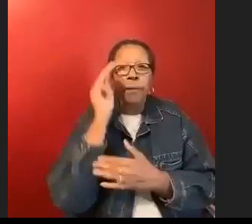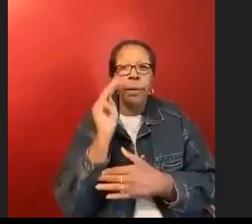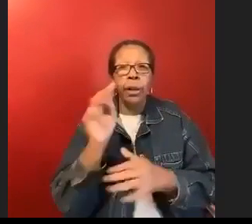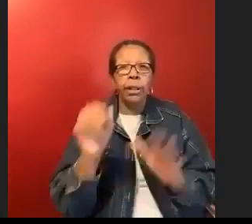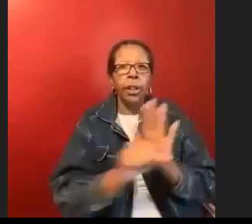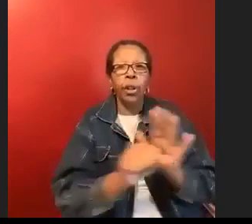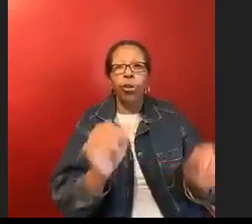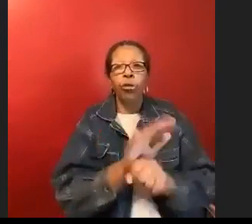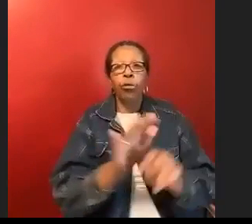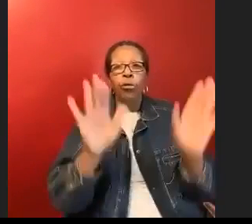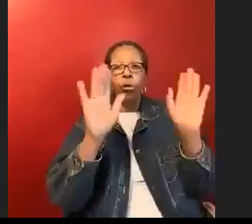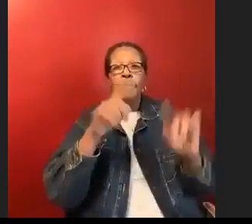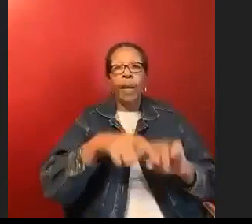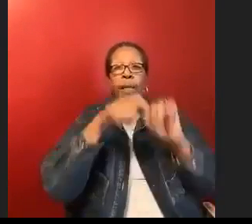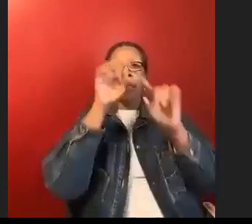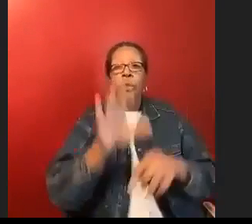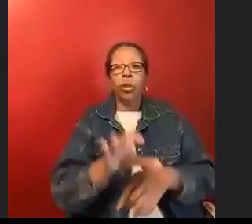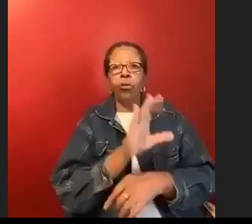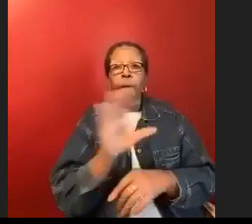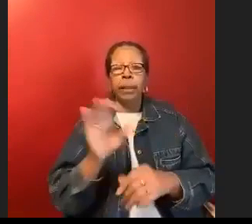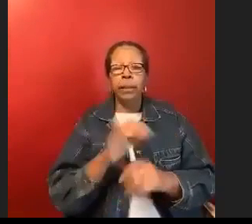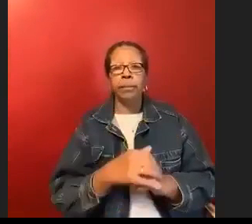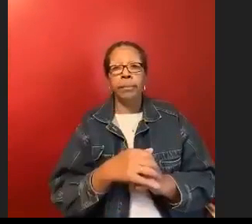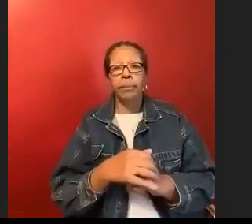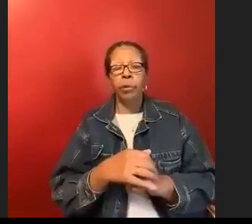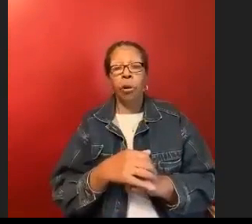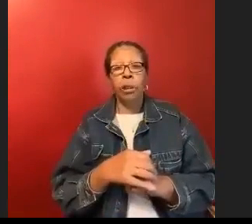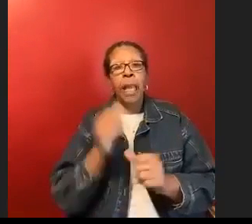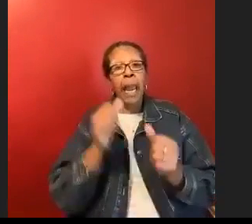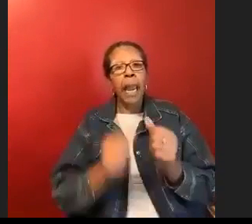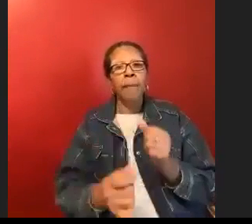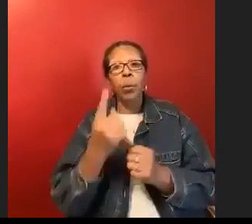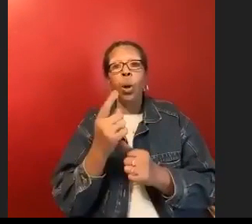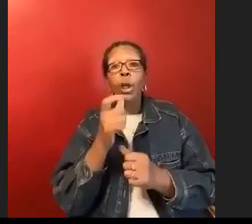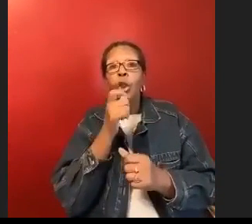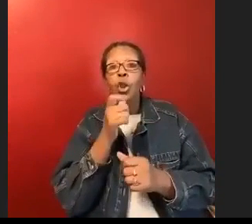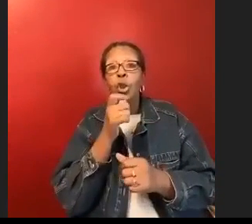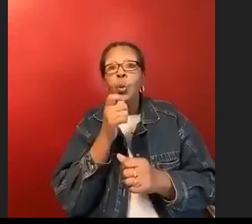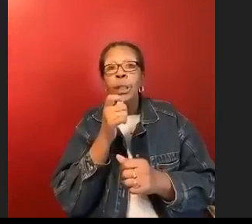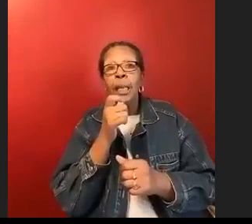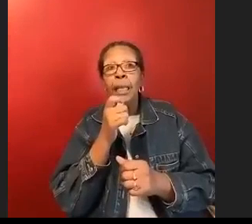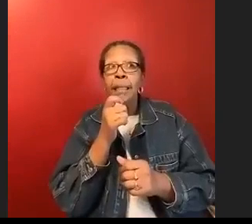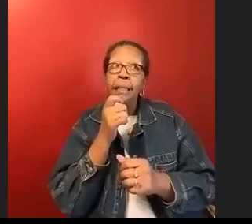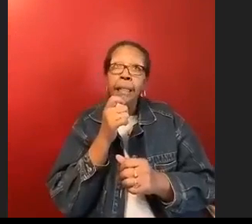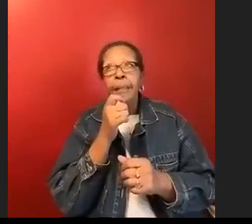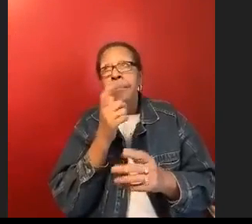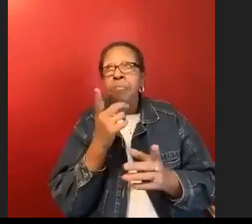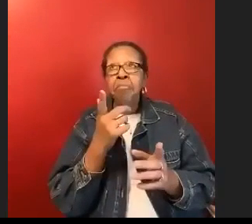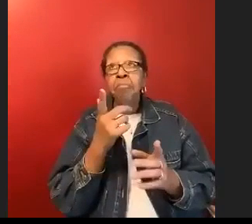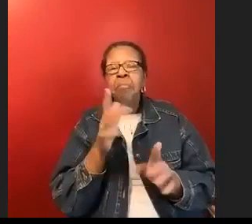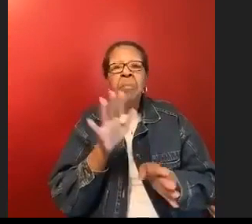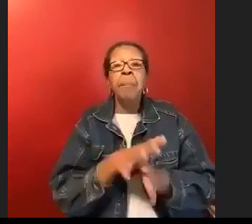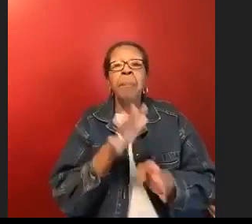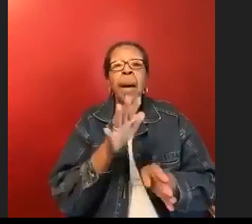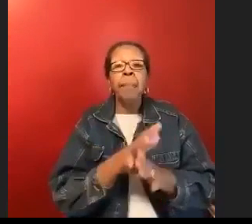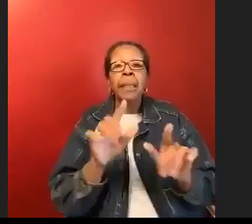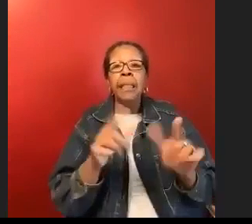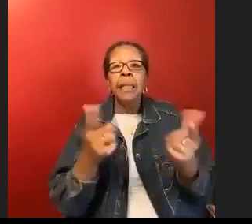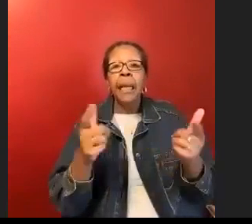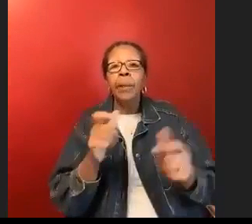crucified on the cross. Everybody that is using familiar language is not talking about the